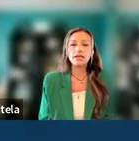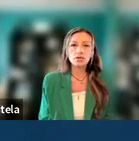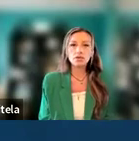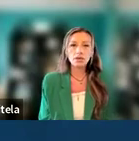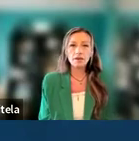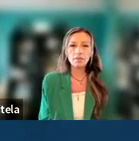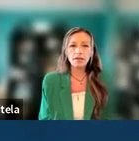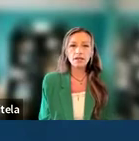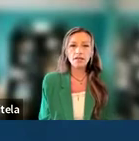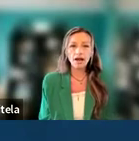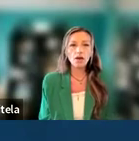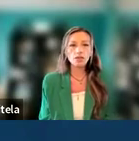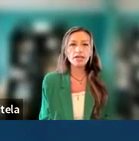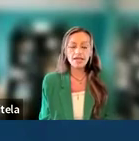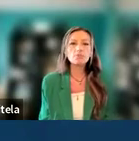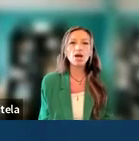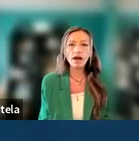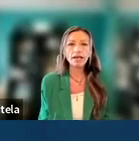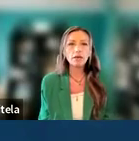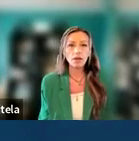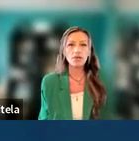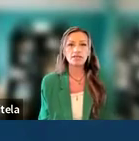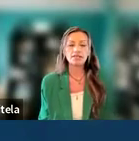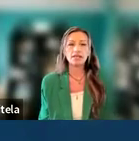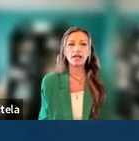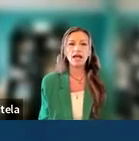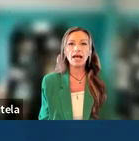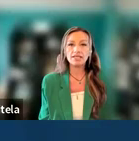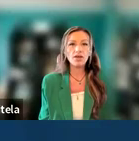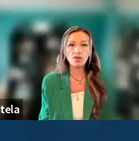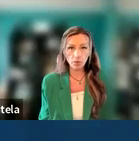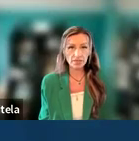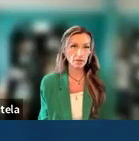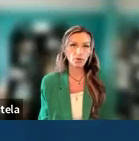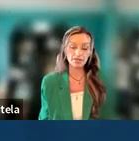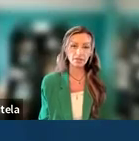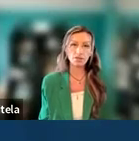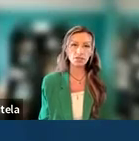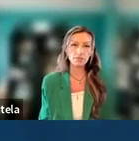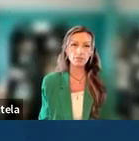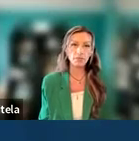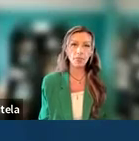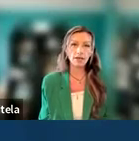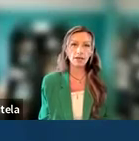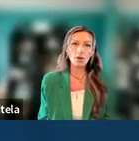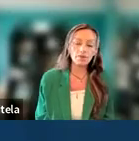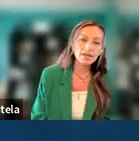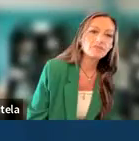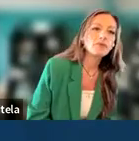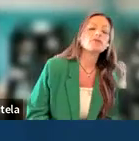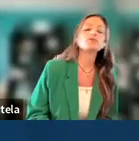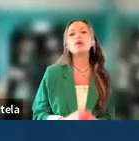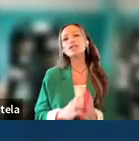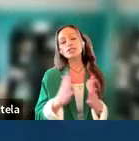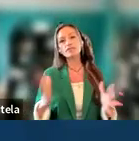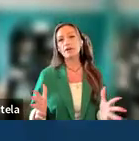an internal commitment that I would keep talking about this until there was some resolution. Because